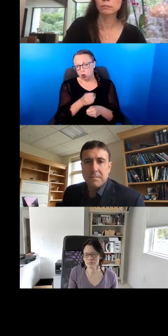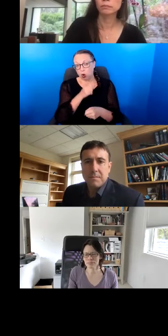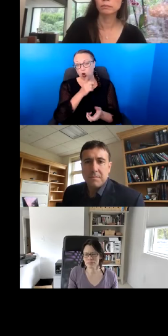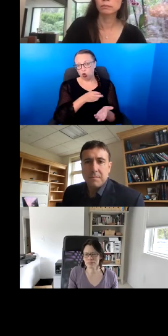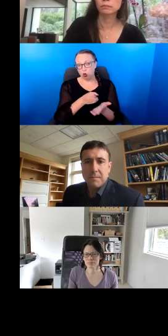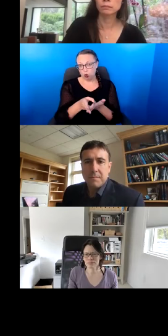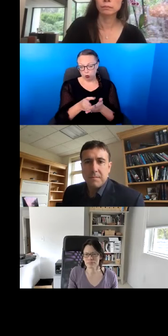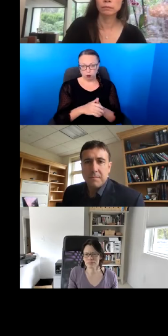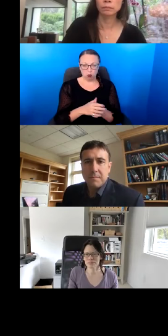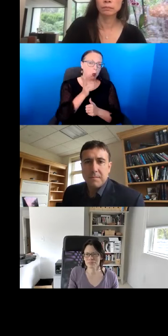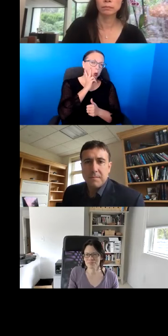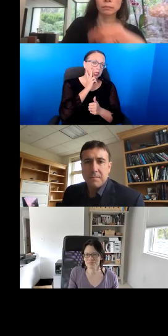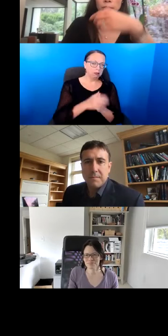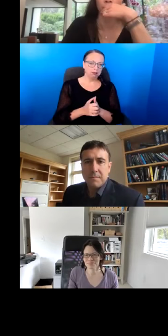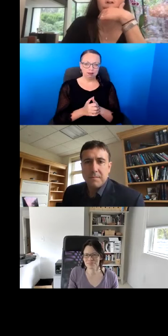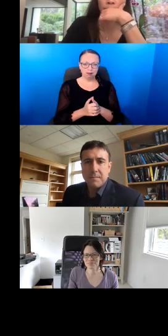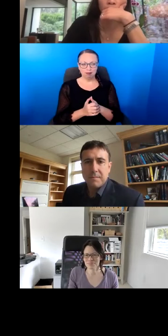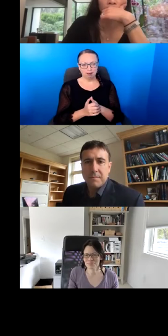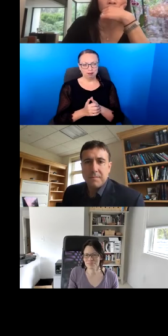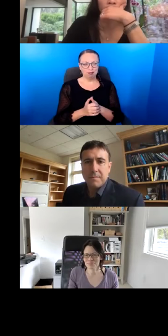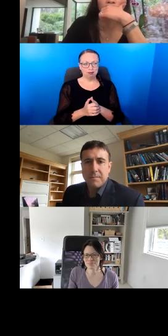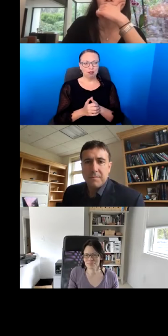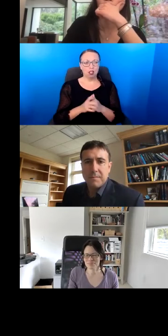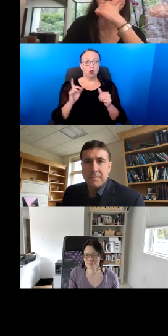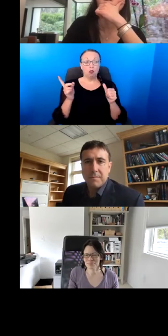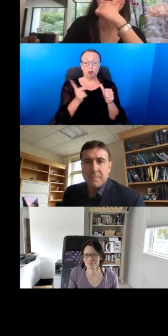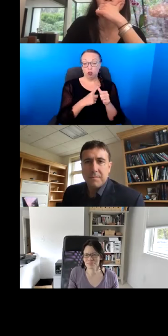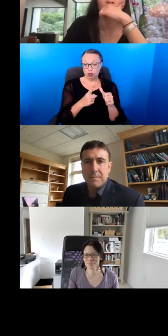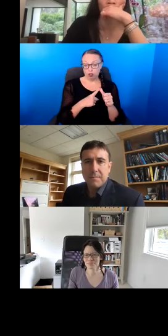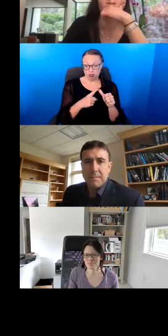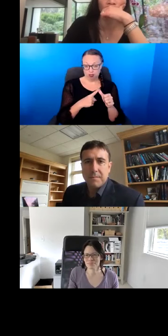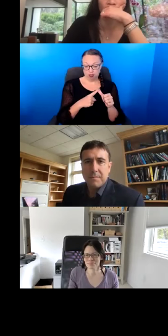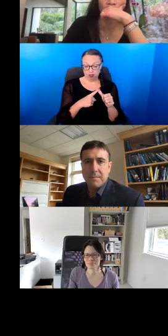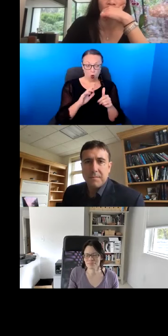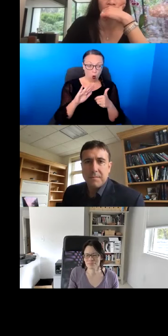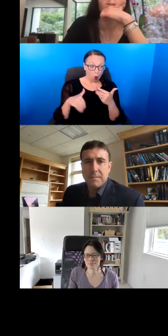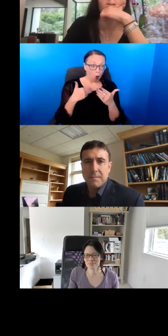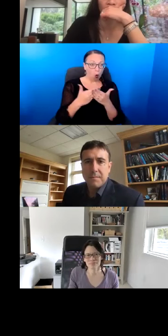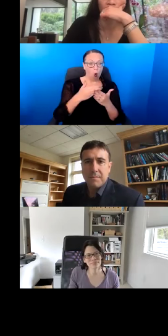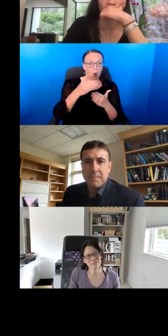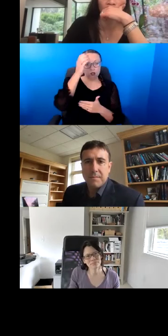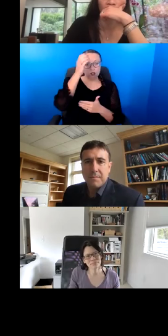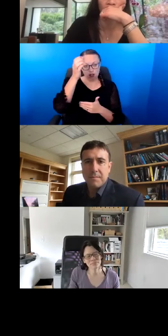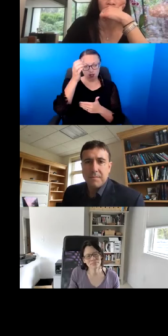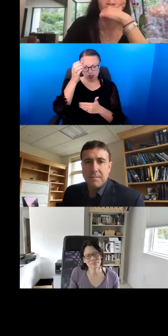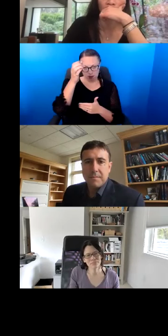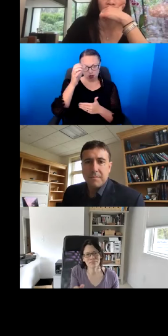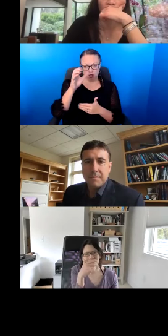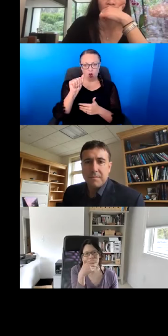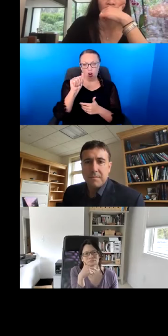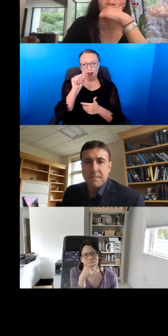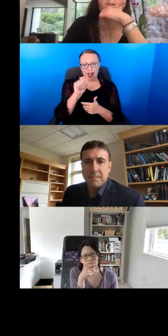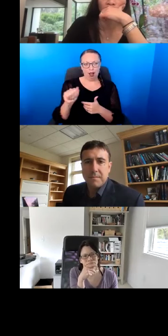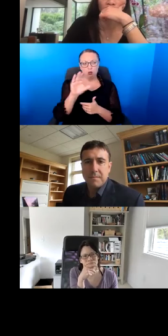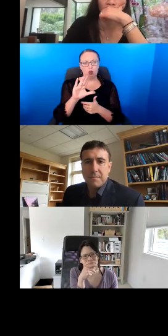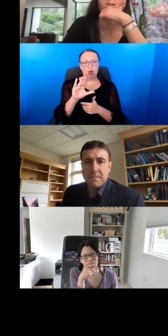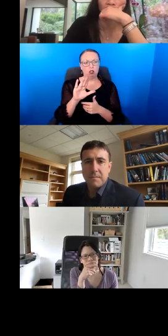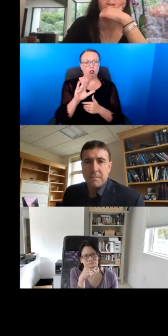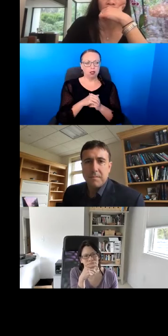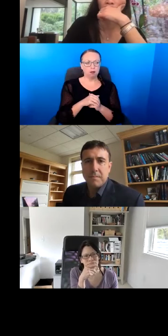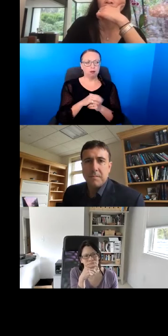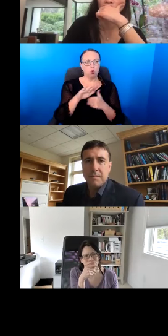Let's find out. Okay. Point number 1. All concepts are abstract. I got something in that. Okay.